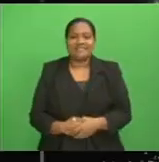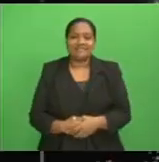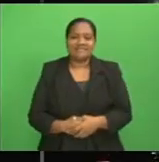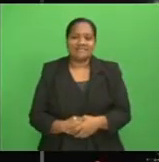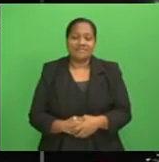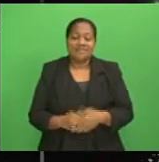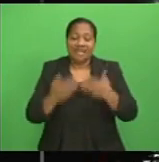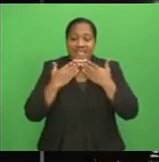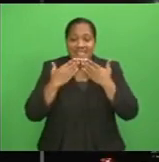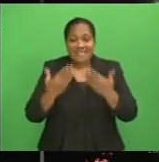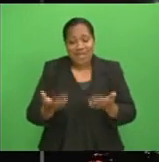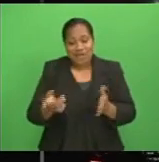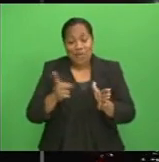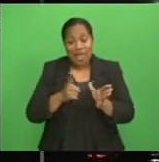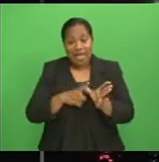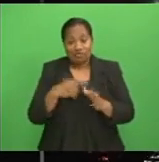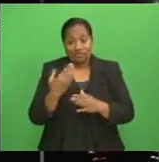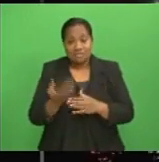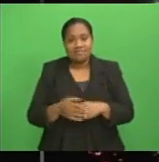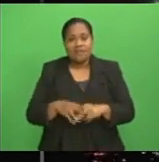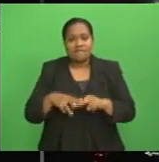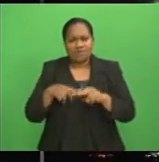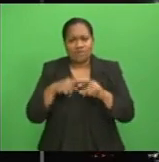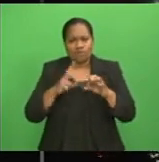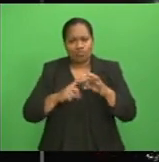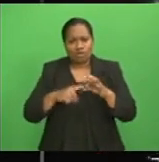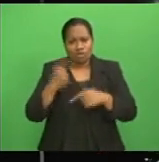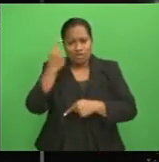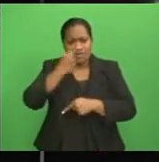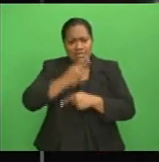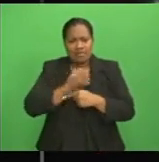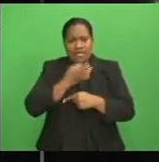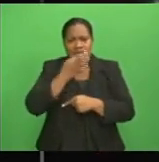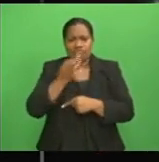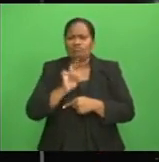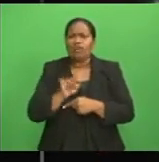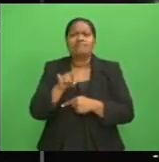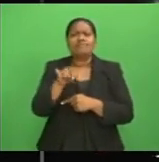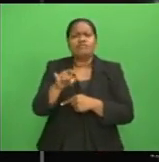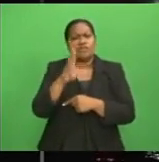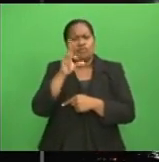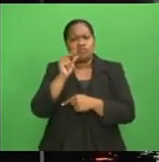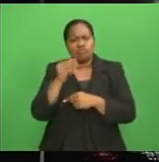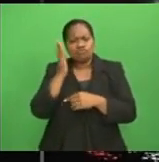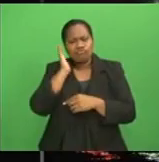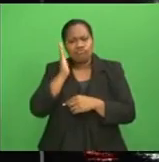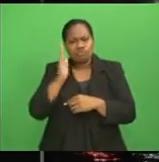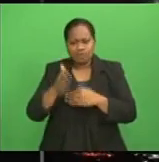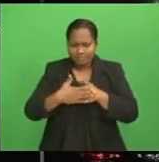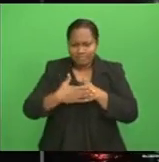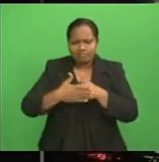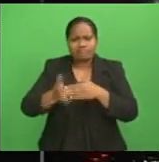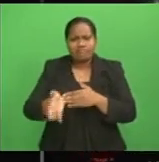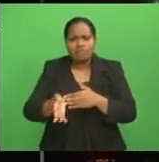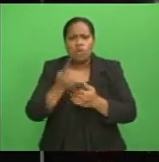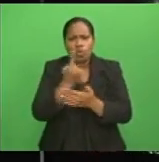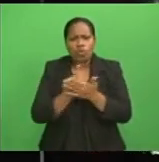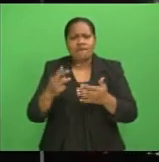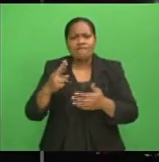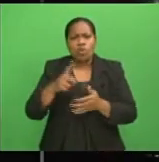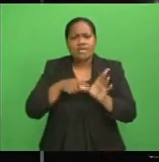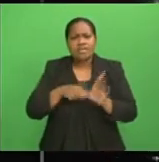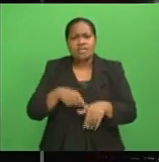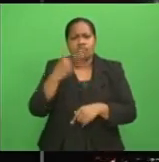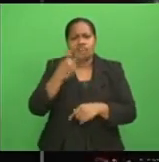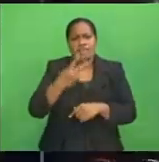so much for that, Angie. In Fijian Pulse tonight, we ask, what is your take on the possibility of schools only reopening for years 12 and